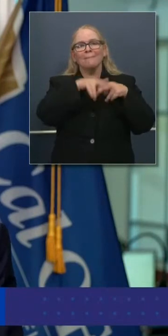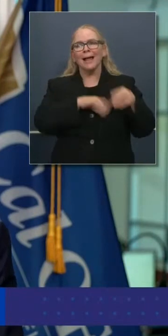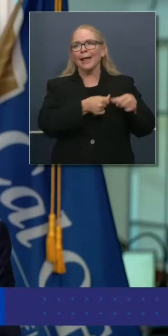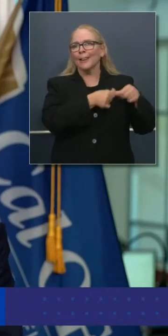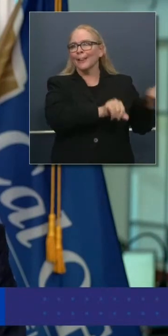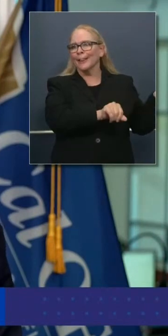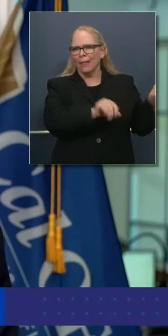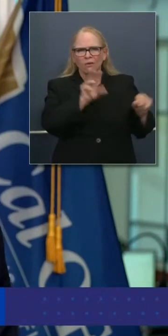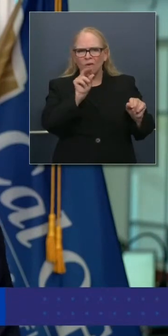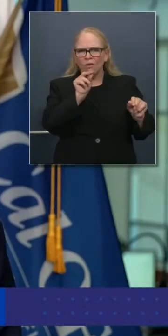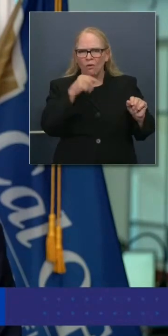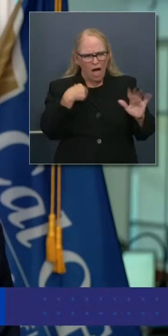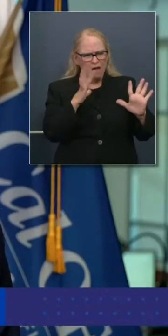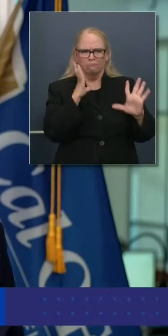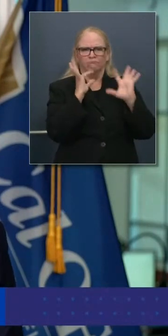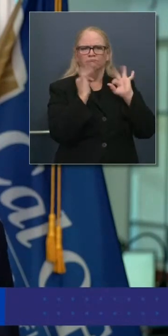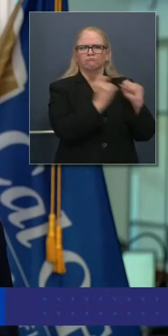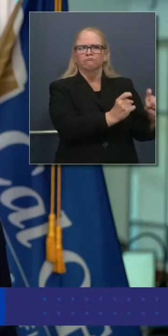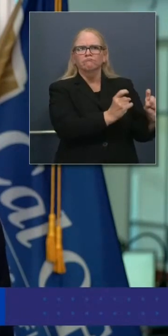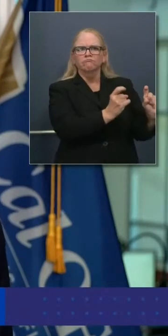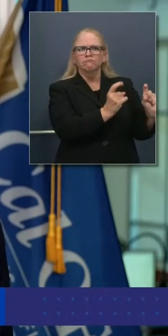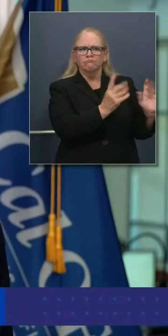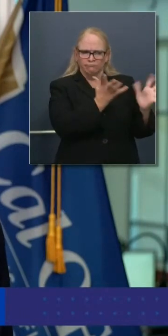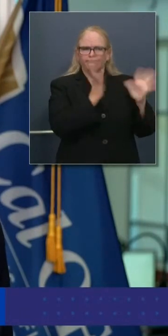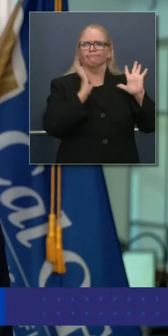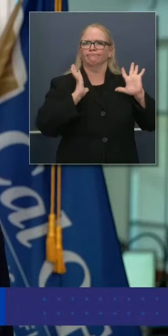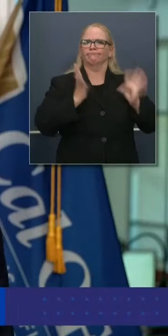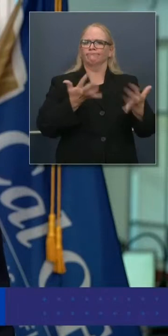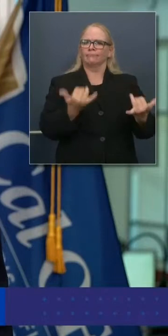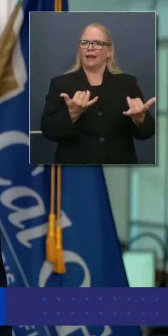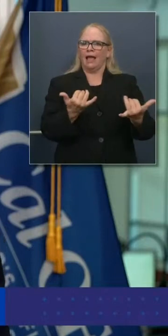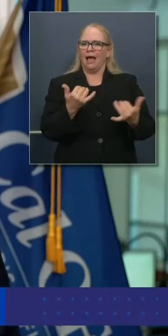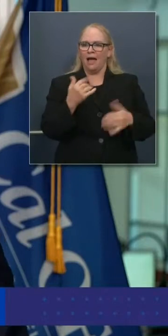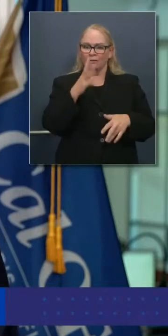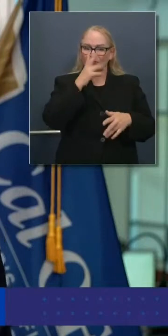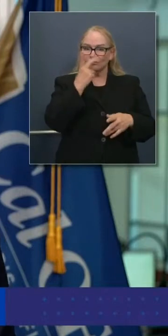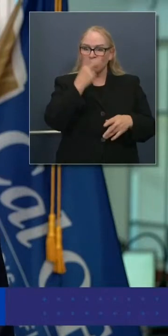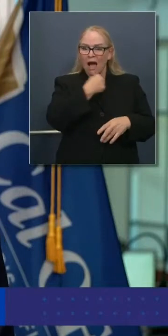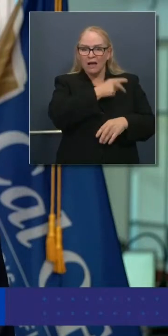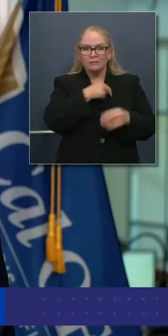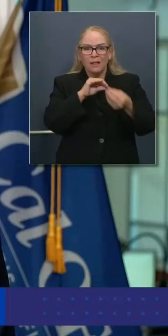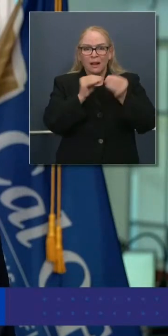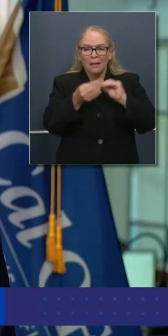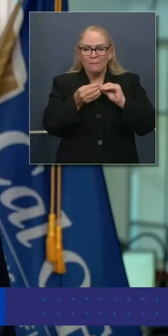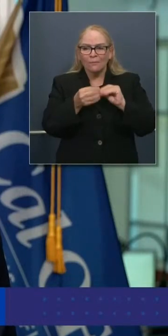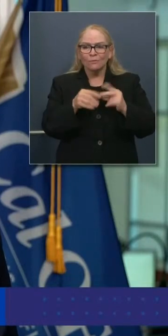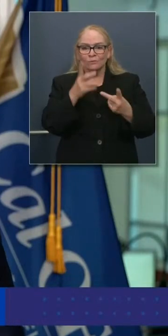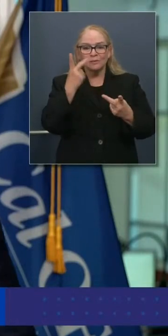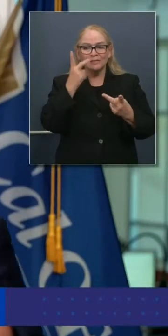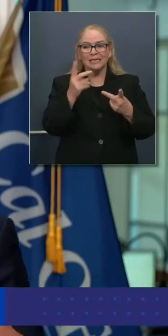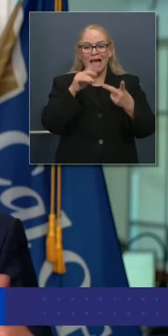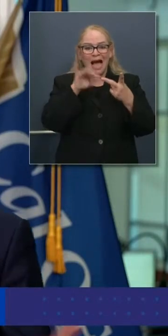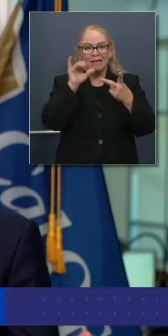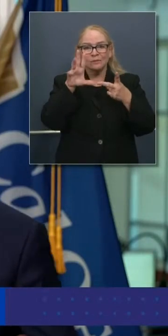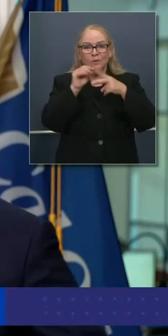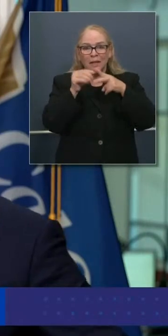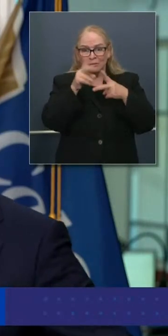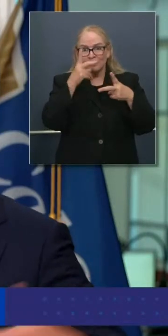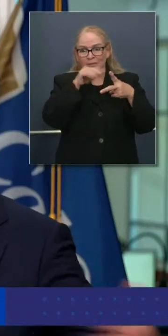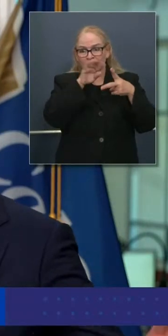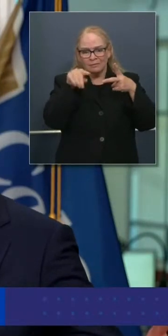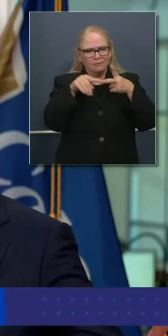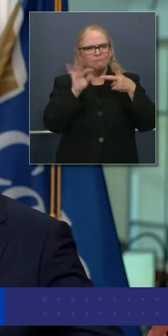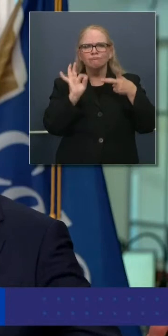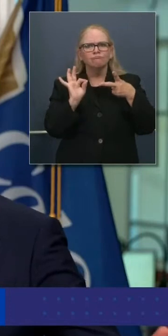think, again, this is incredibly important, you see those hospitalization numbers, you see those ICU numbers. Now, we have systems in